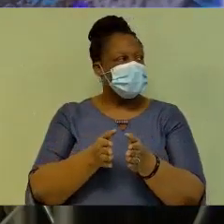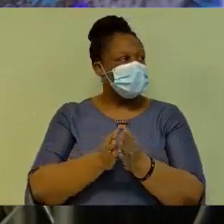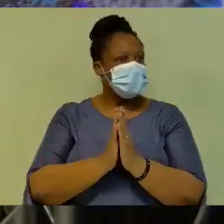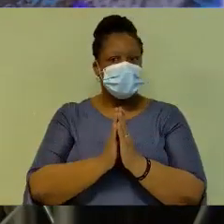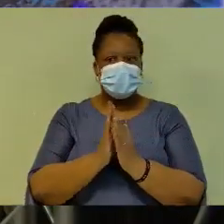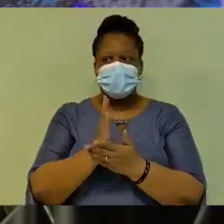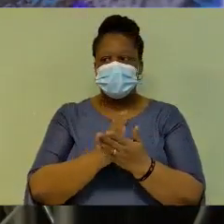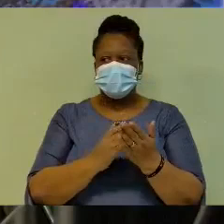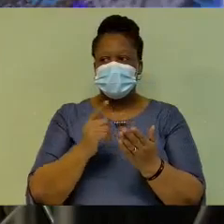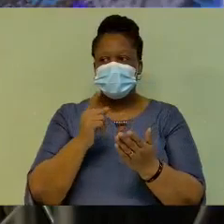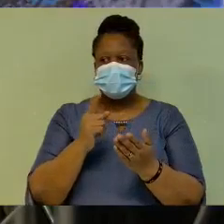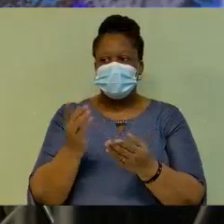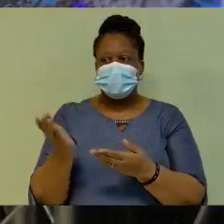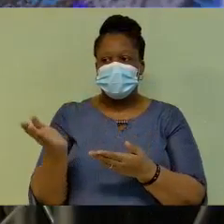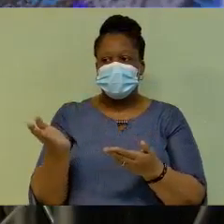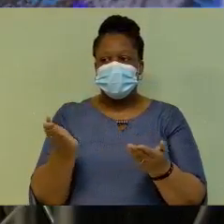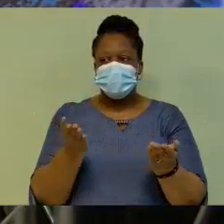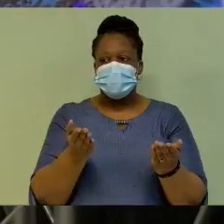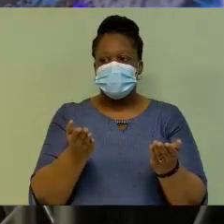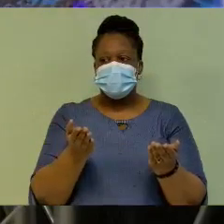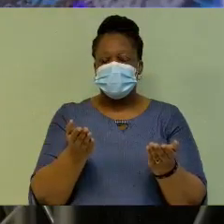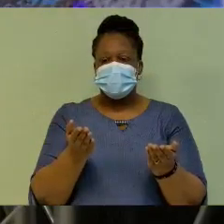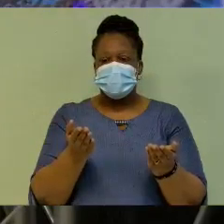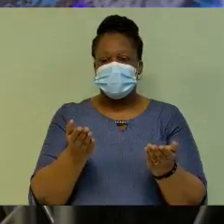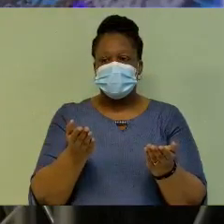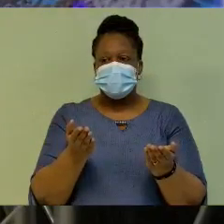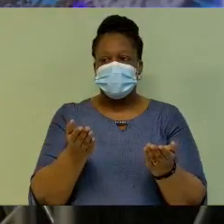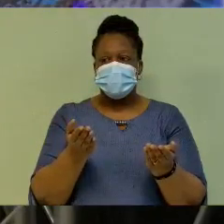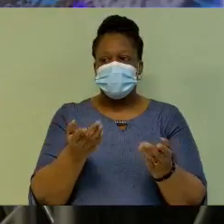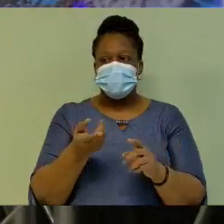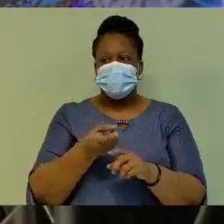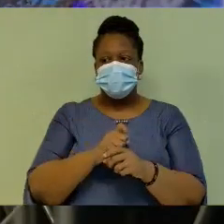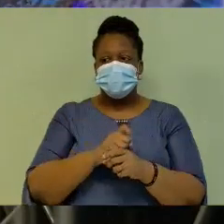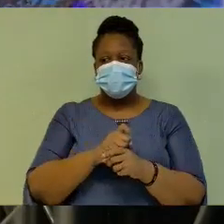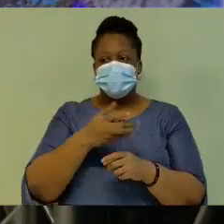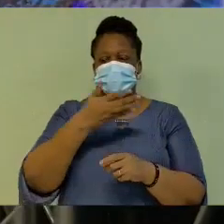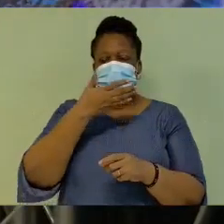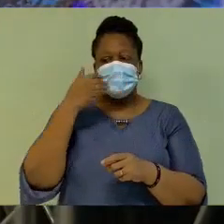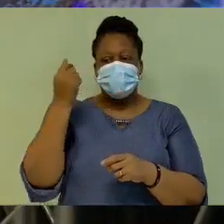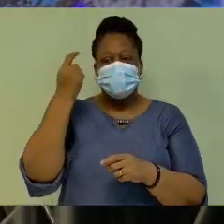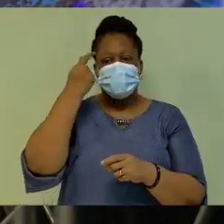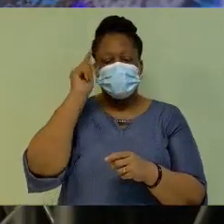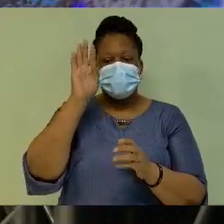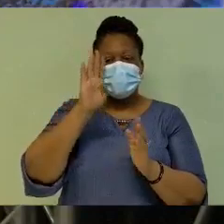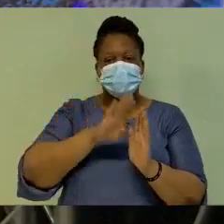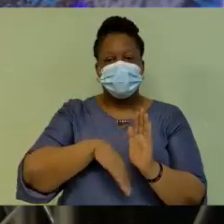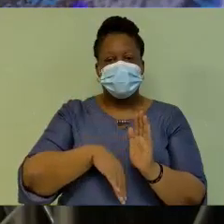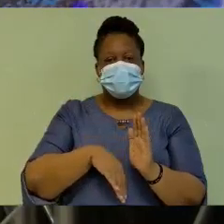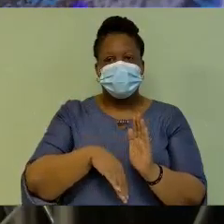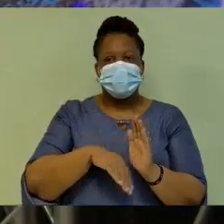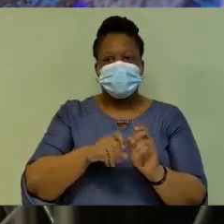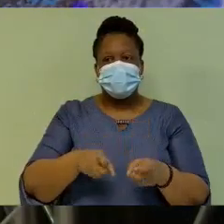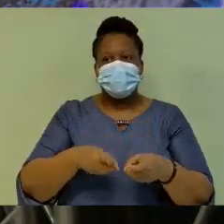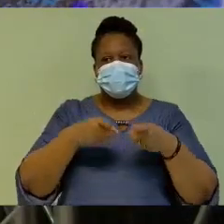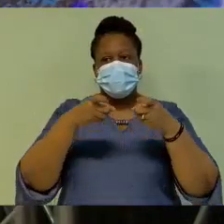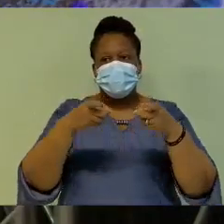presentation from Best for Less, who is going to be making a donation to